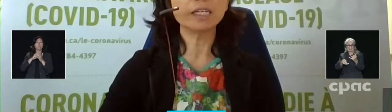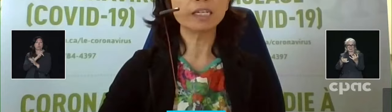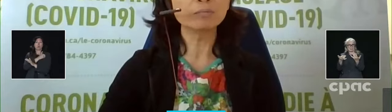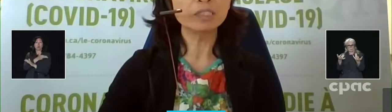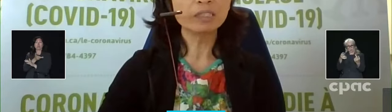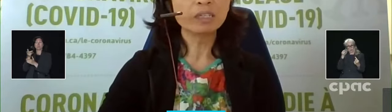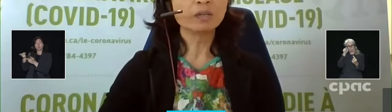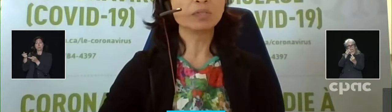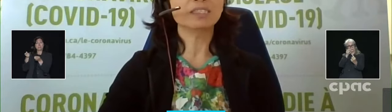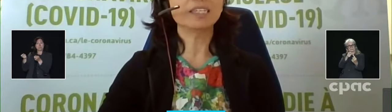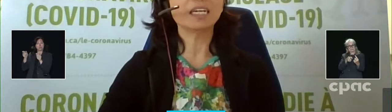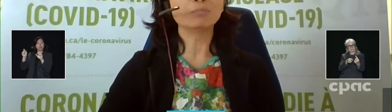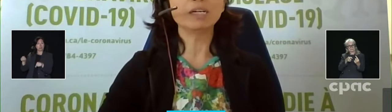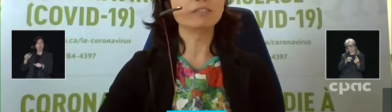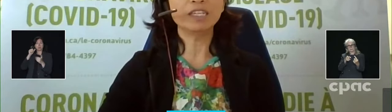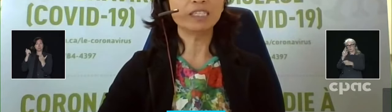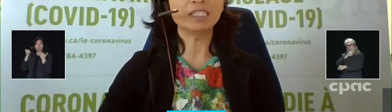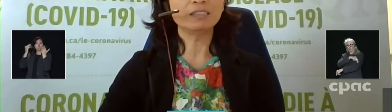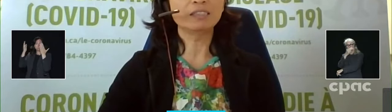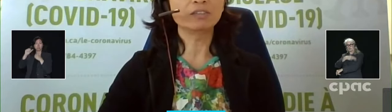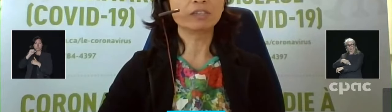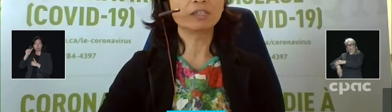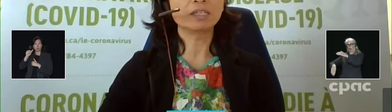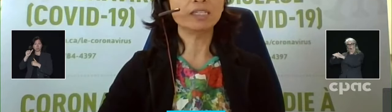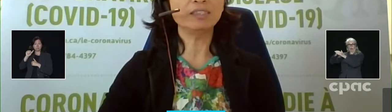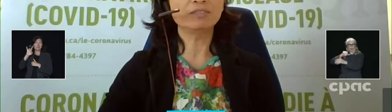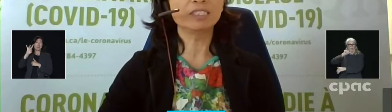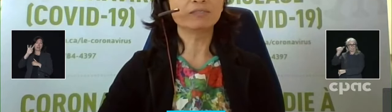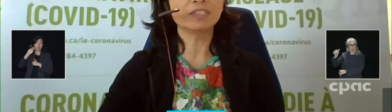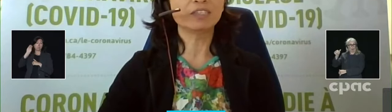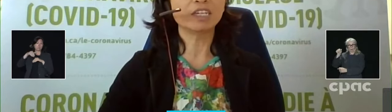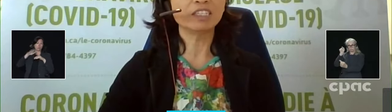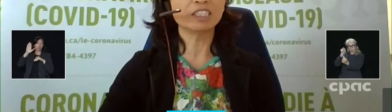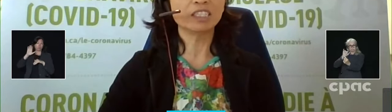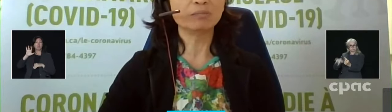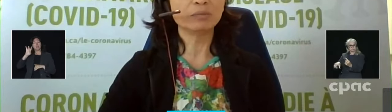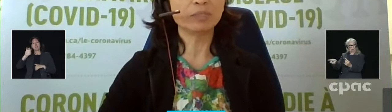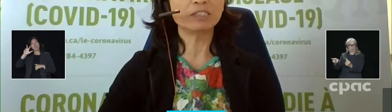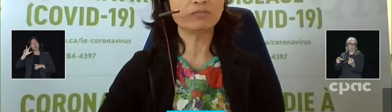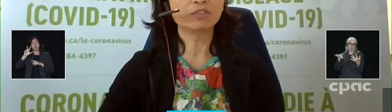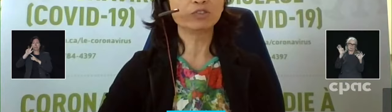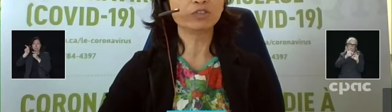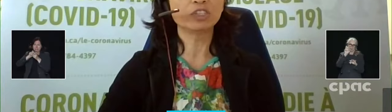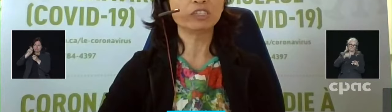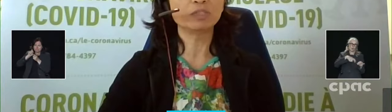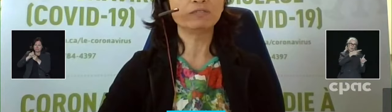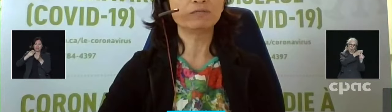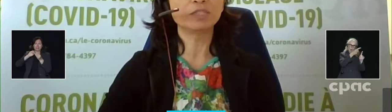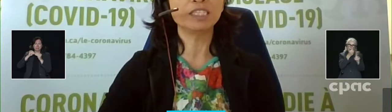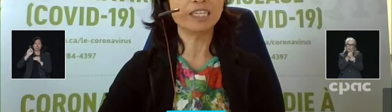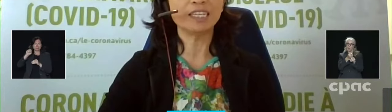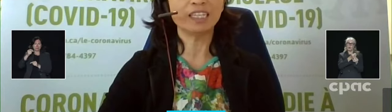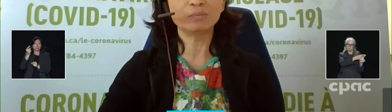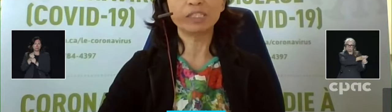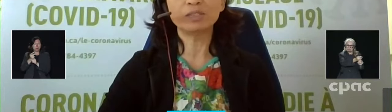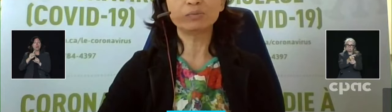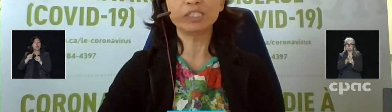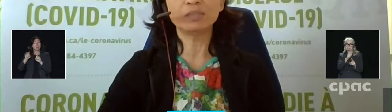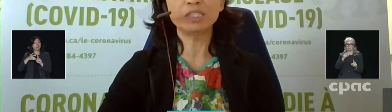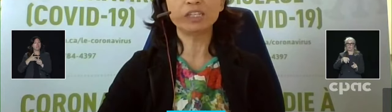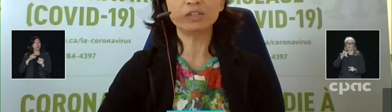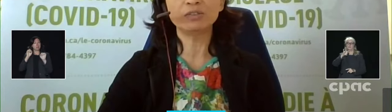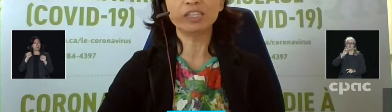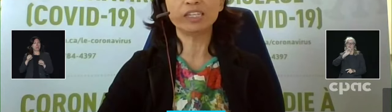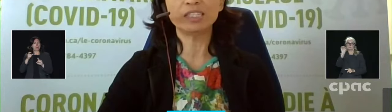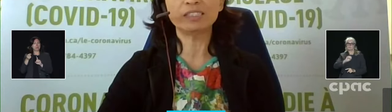severe outcomes, we're saying above 80. So 83 is a very granular number, but for sure we can get there because